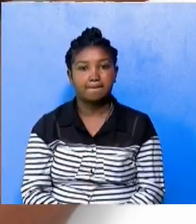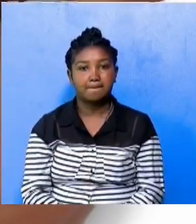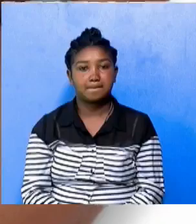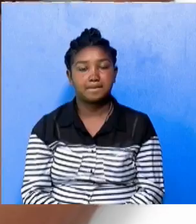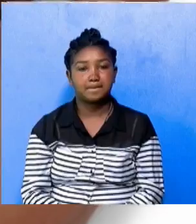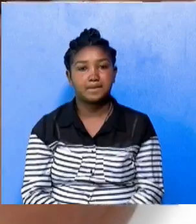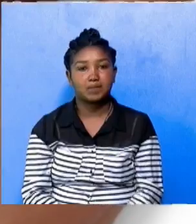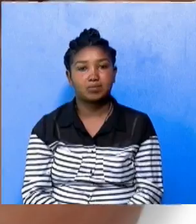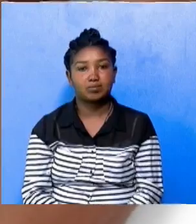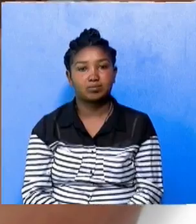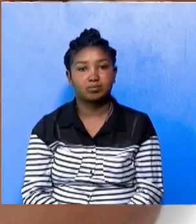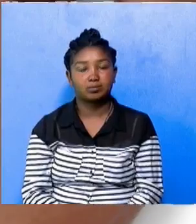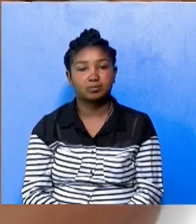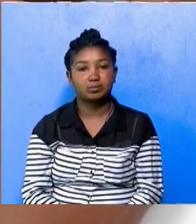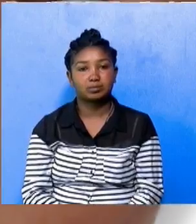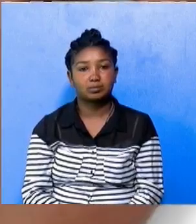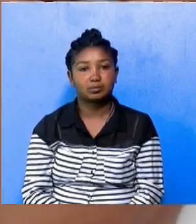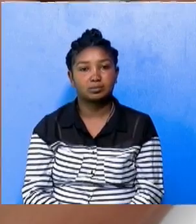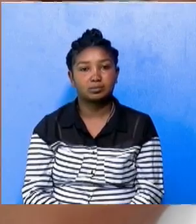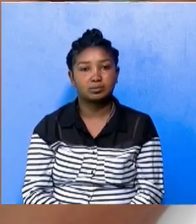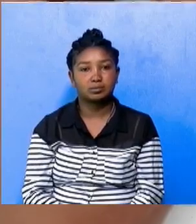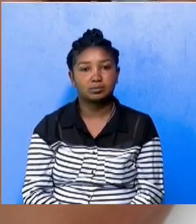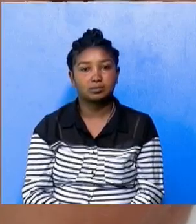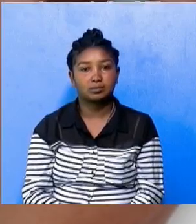at the beginning